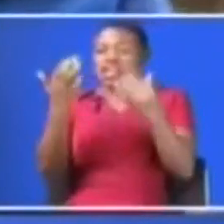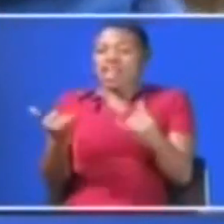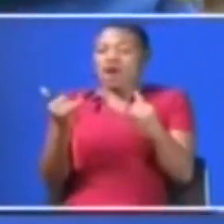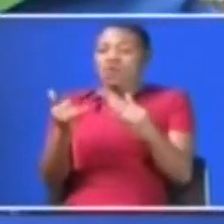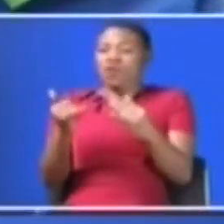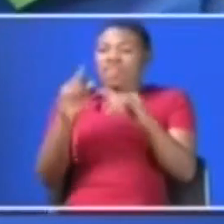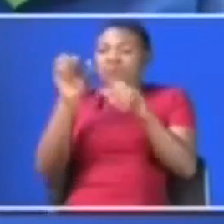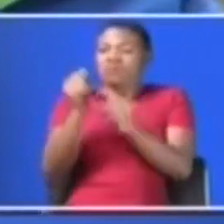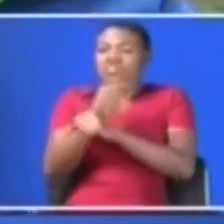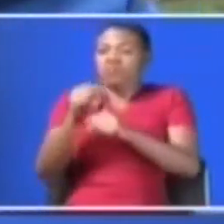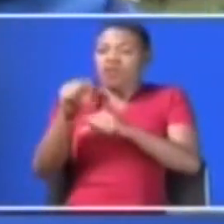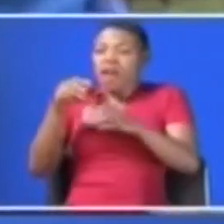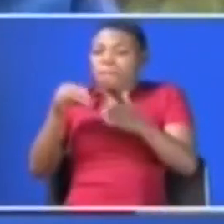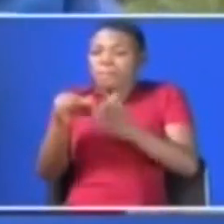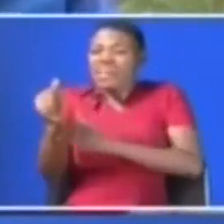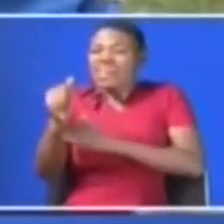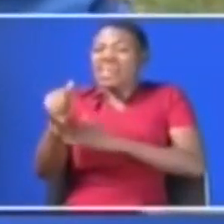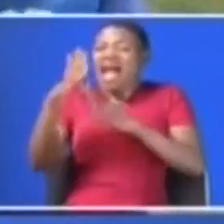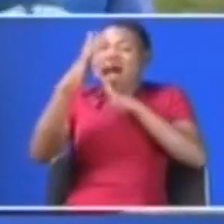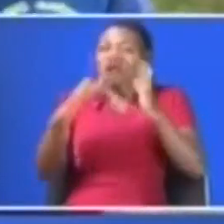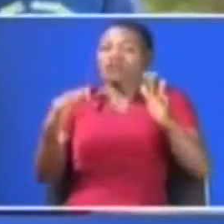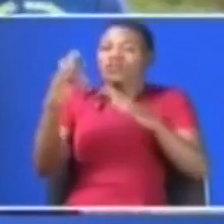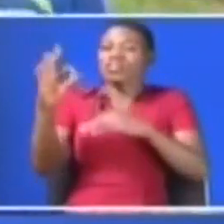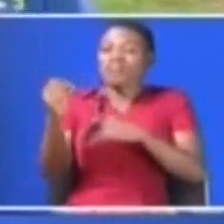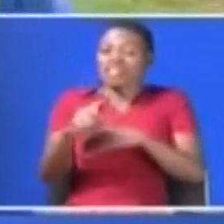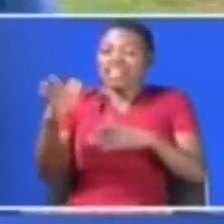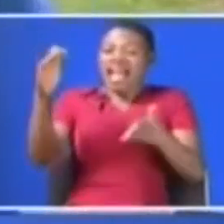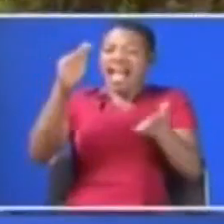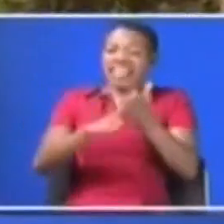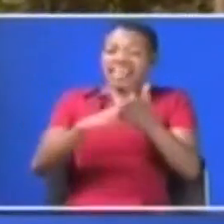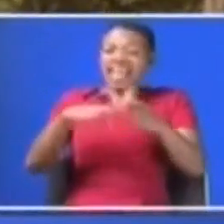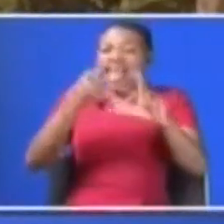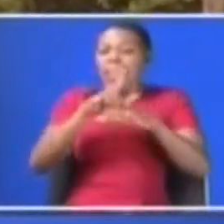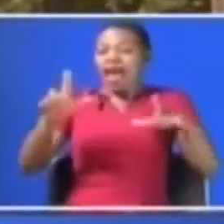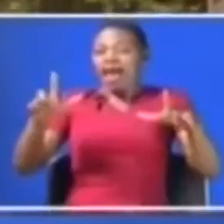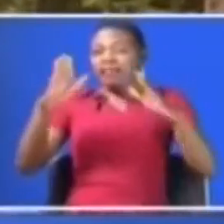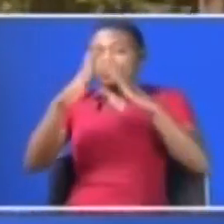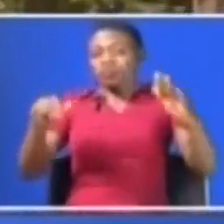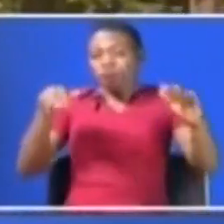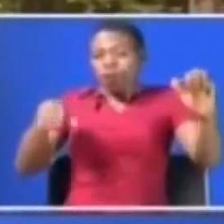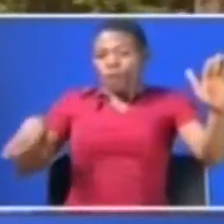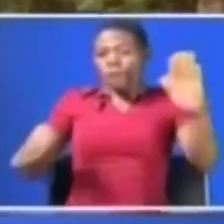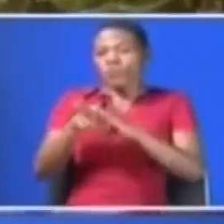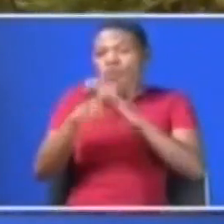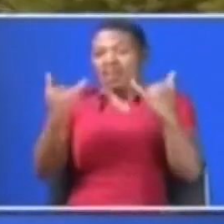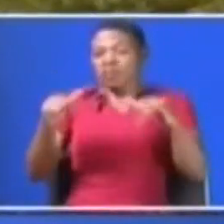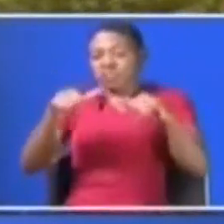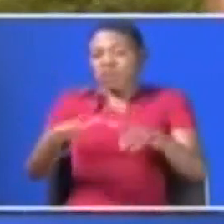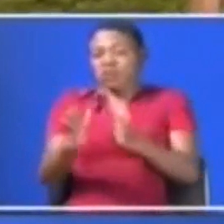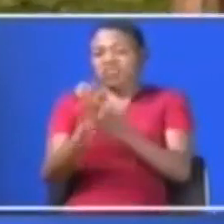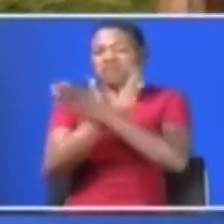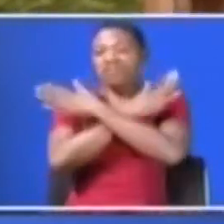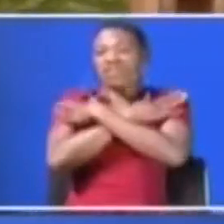was unable to pay rent for 3 months and once more thrown out by the landlord. For now, she stays with a friend.